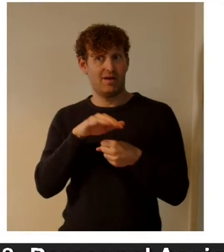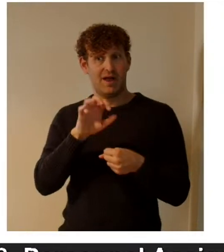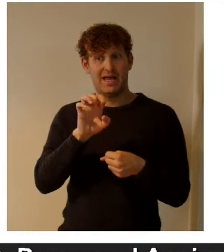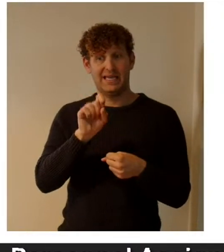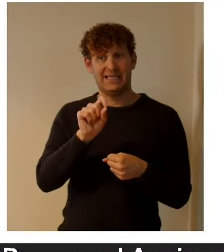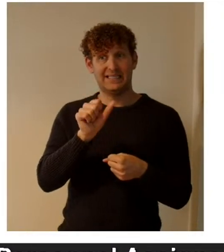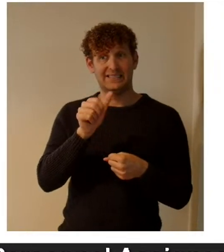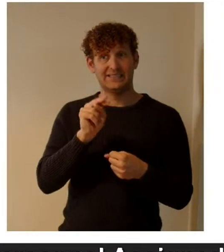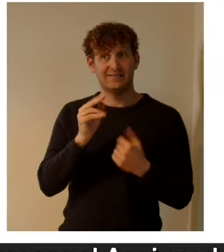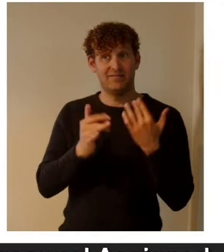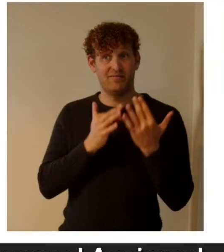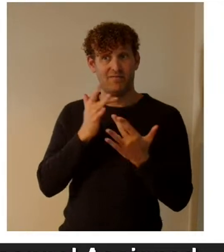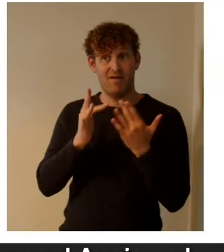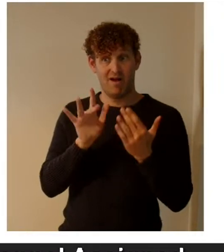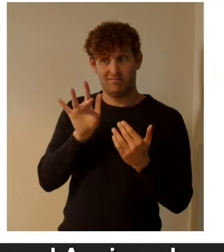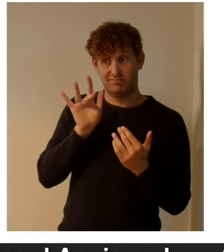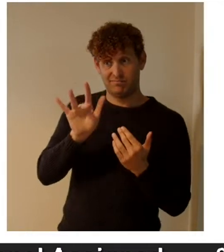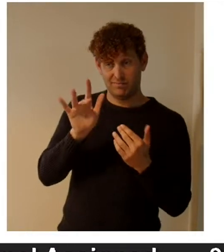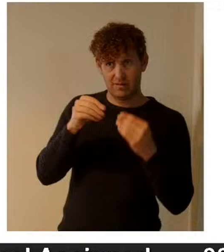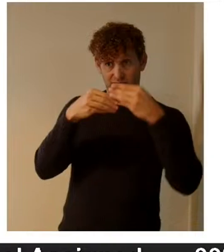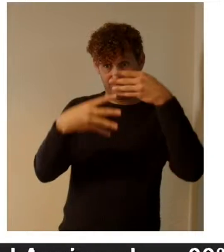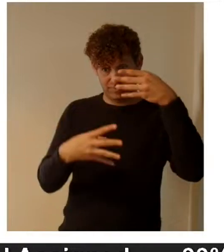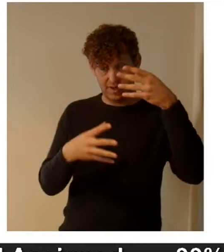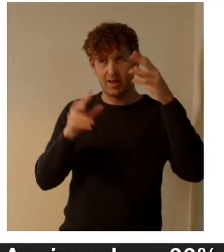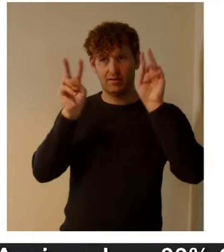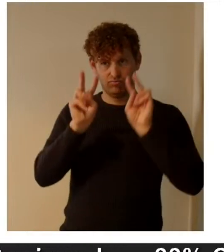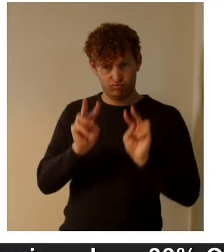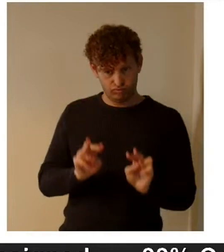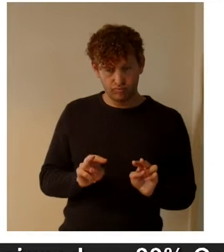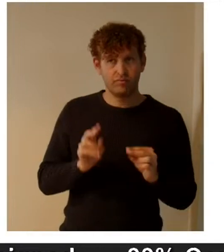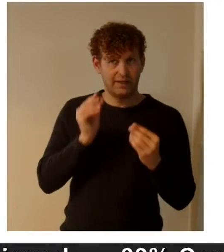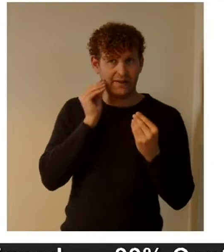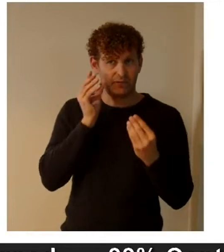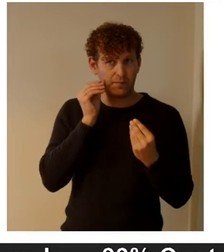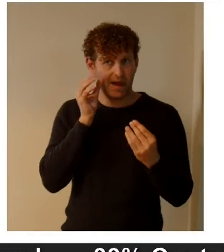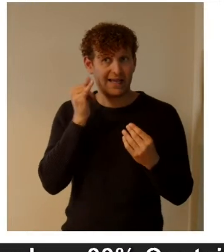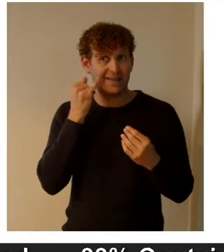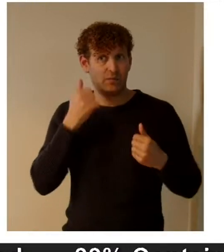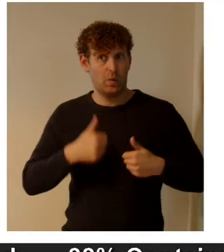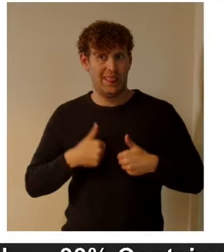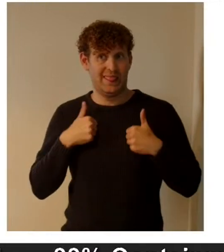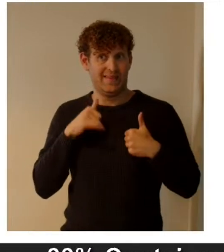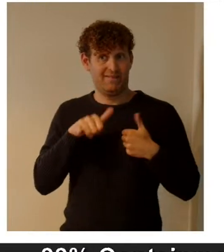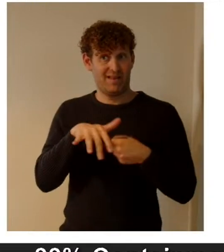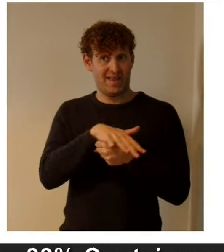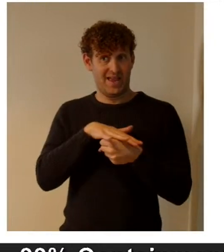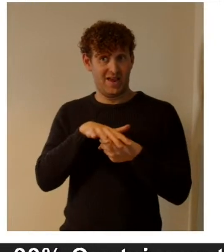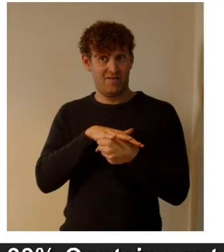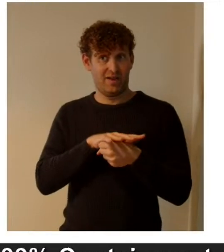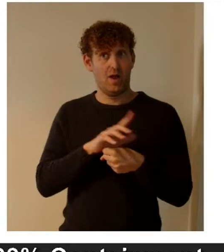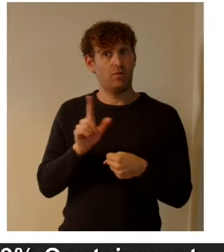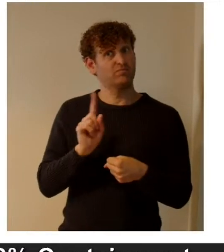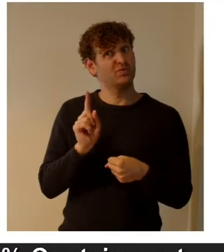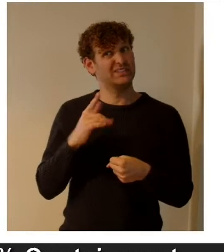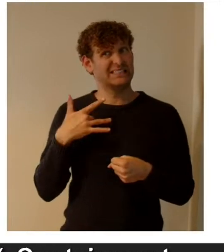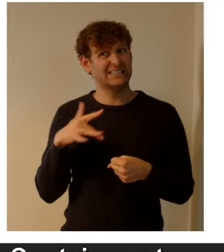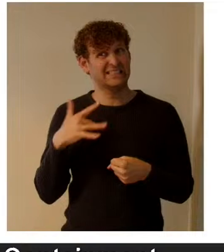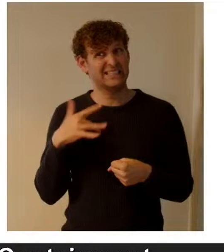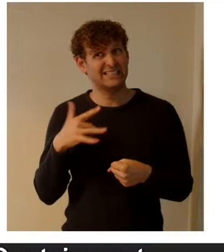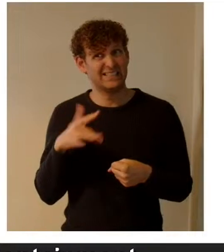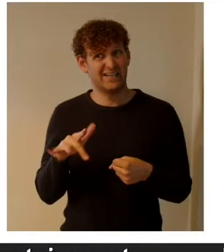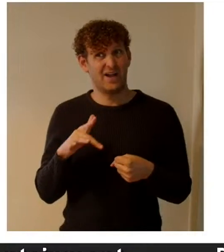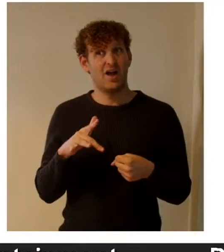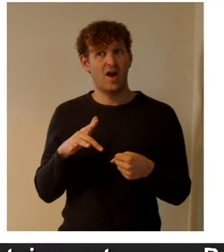right down at your own house and see whether you're in a mud flow or debris flow vulnerable area. They're labeled Phase 1 and Phase 2 and Phase